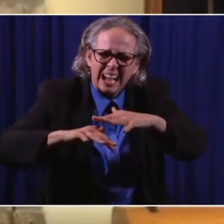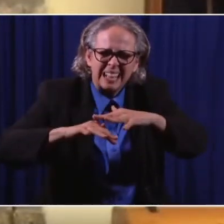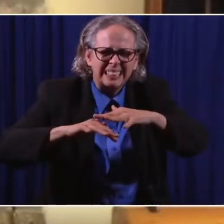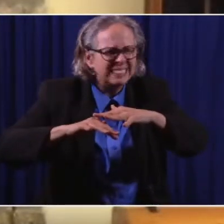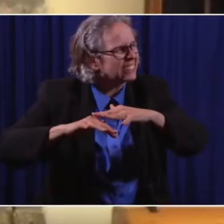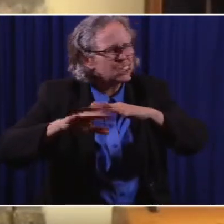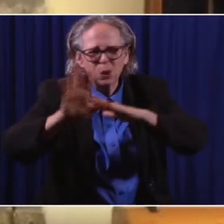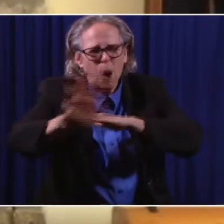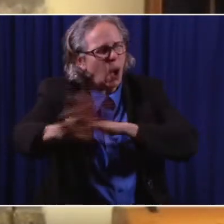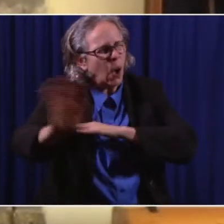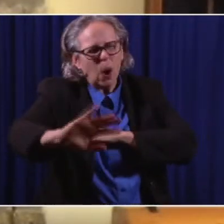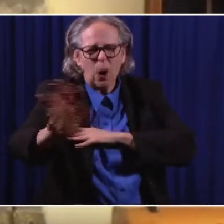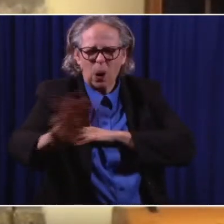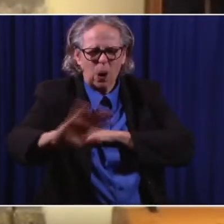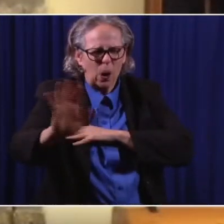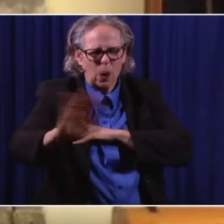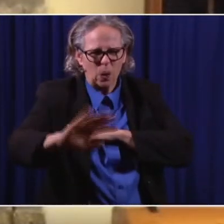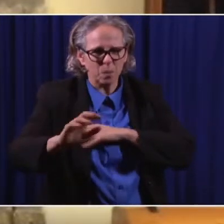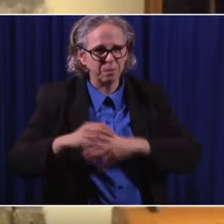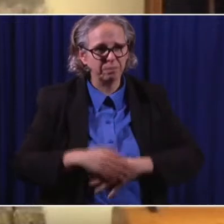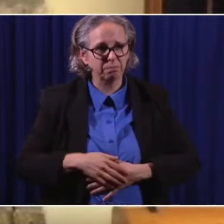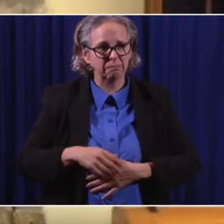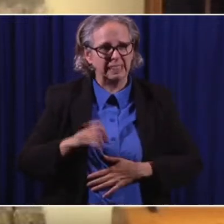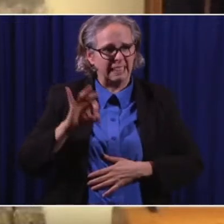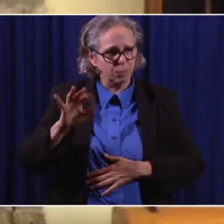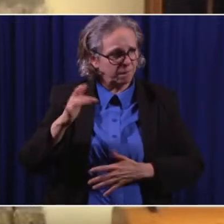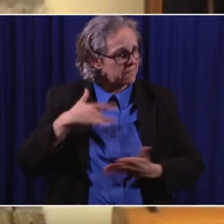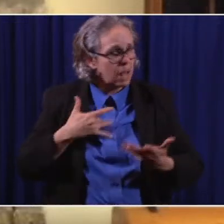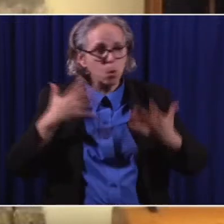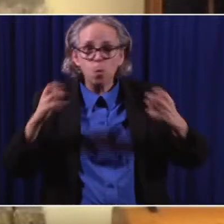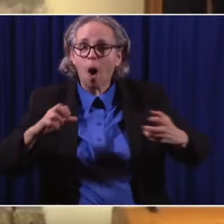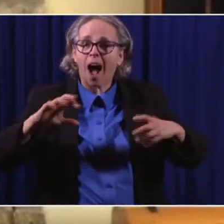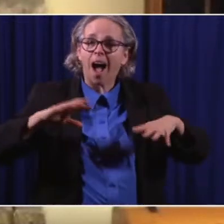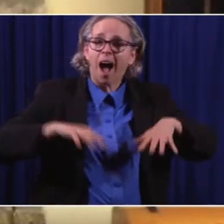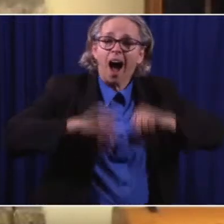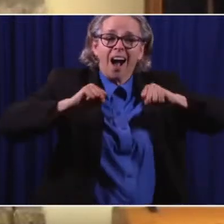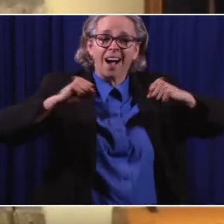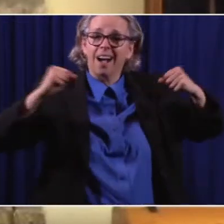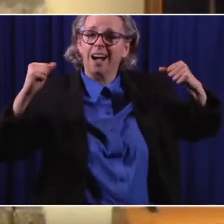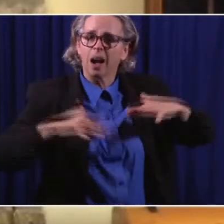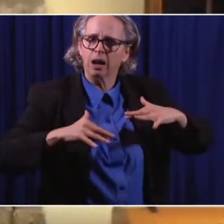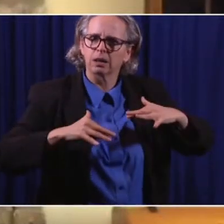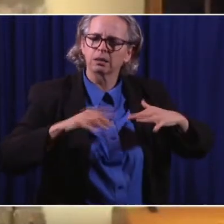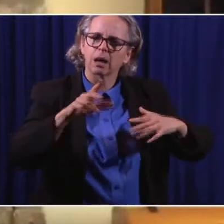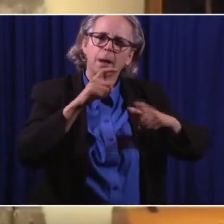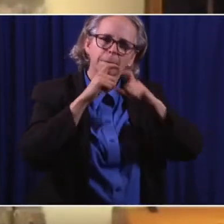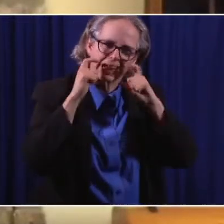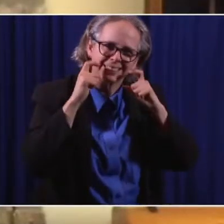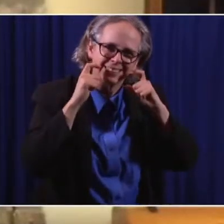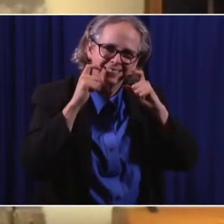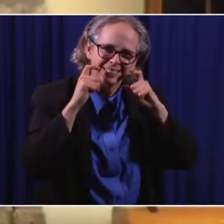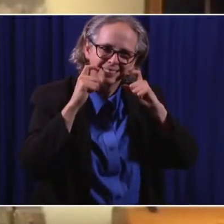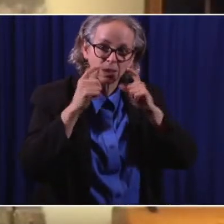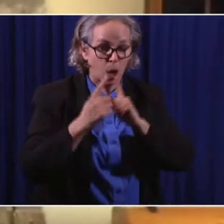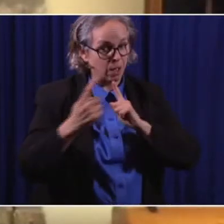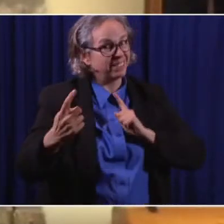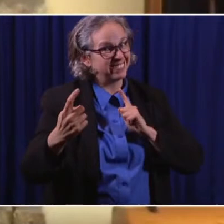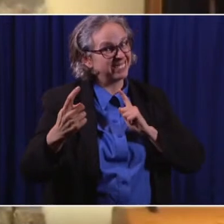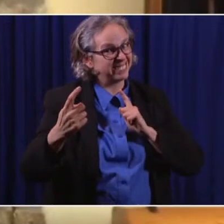of watching them with a group of people, wear a mask. You can wear a mask inside. Keep some